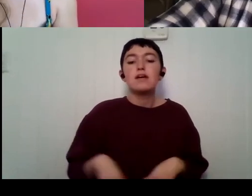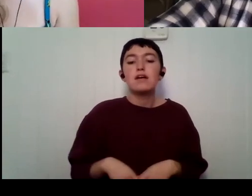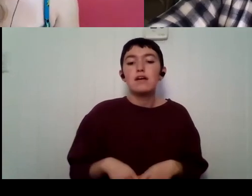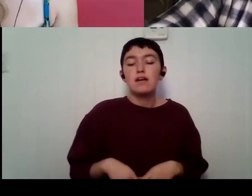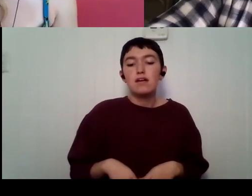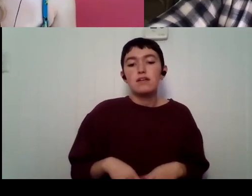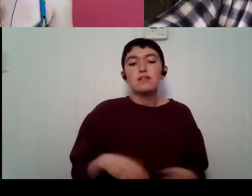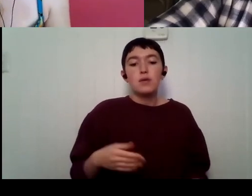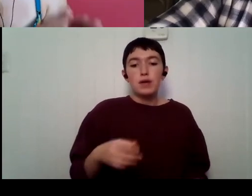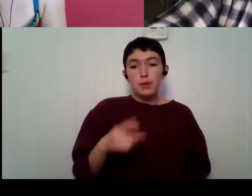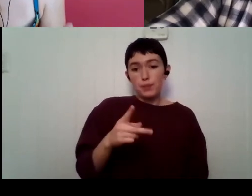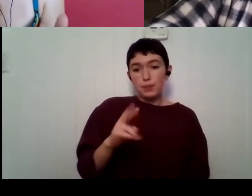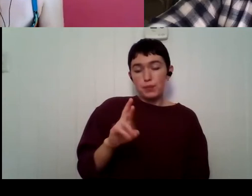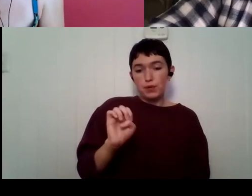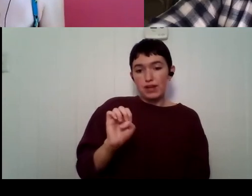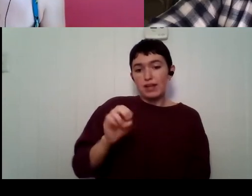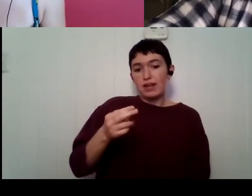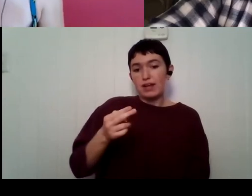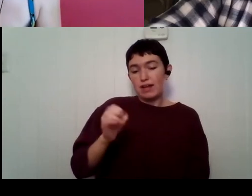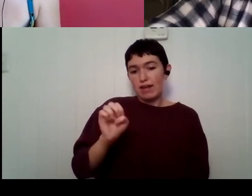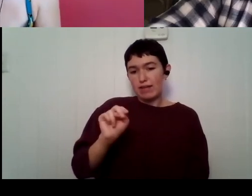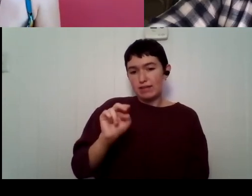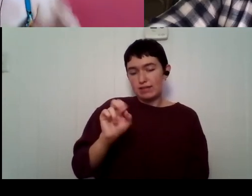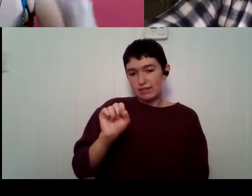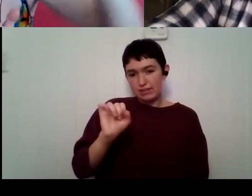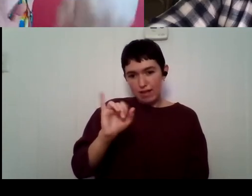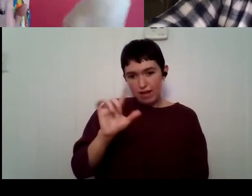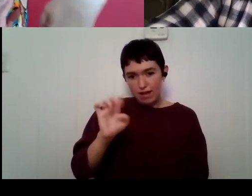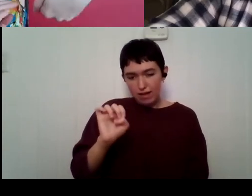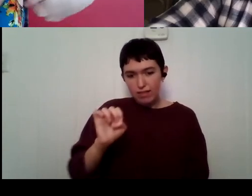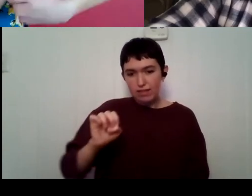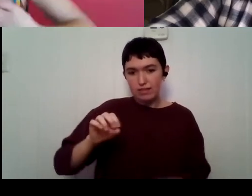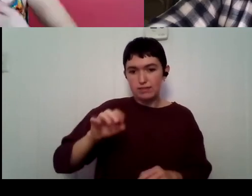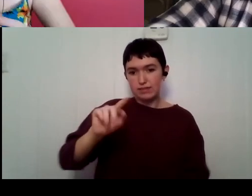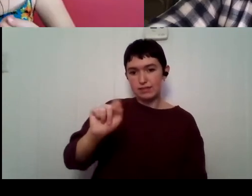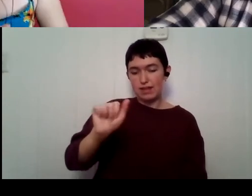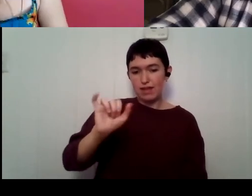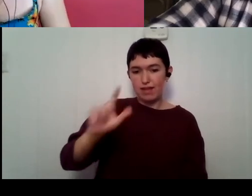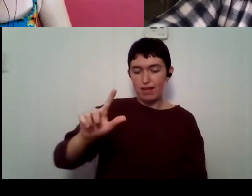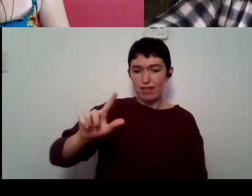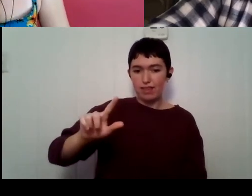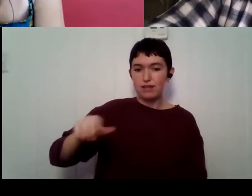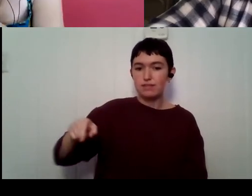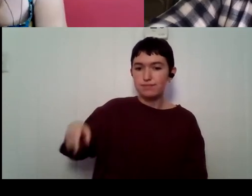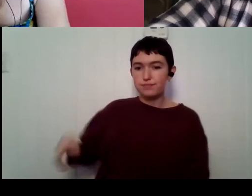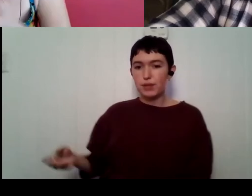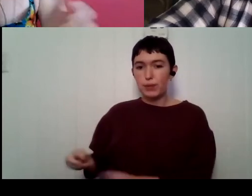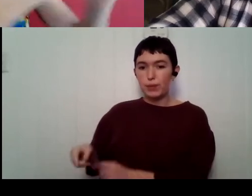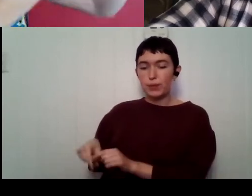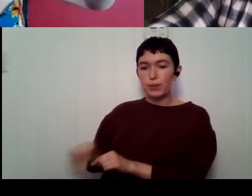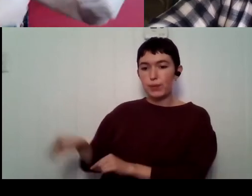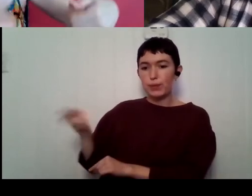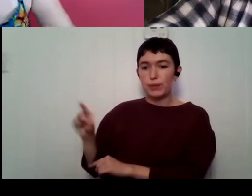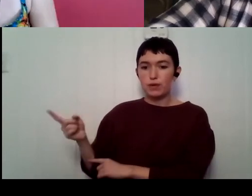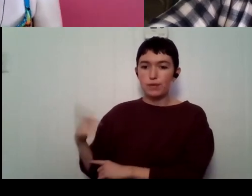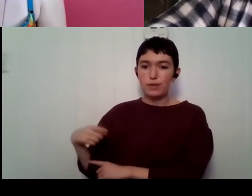times people associate with monkeys, by the way, is very rare in terms of monkeys. That tail that's being able to use as a fifth arm, like a fifth arm that you can